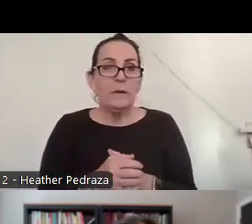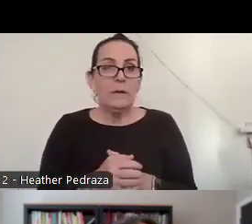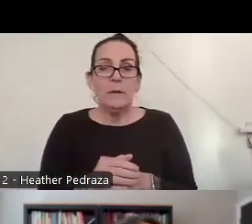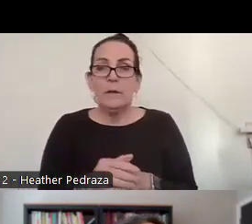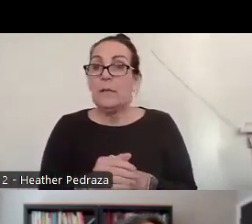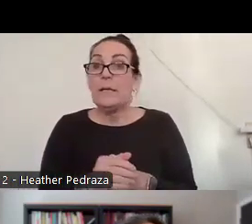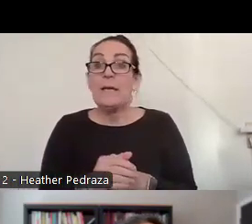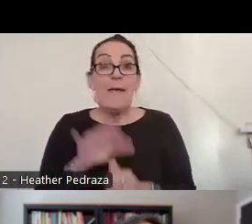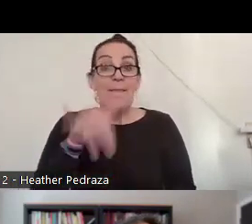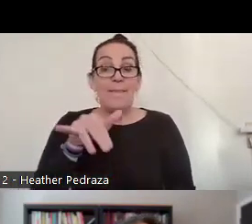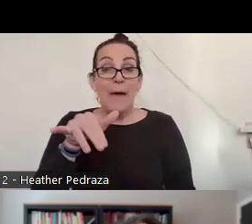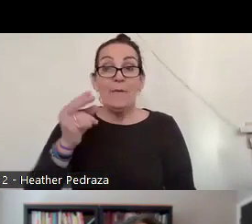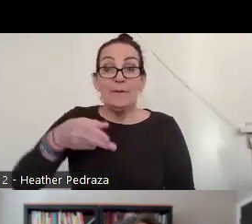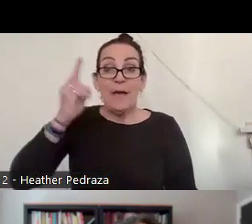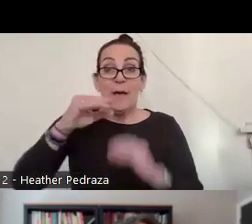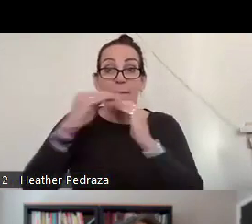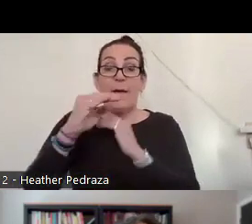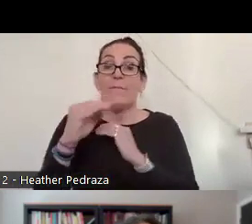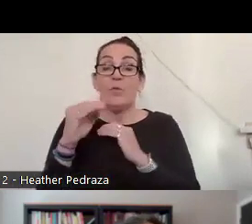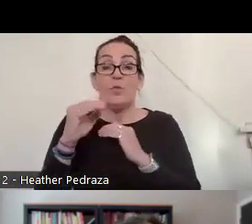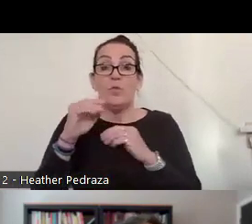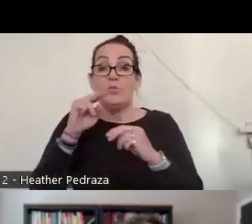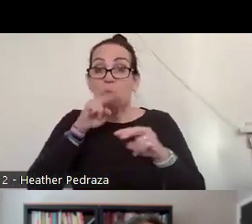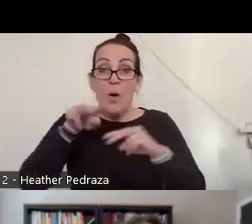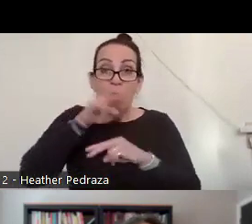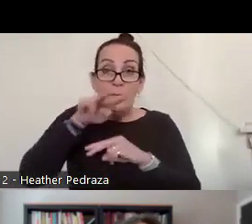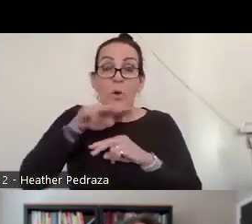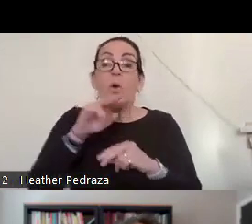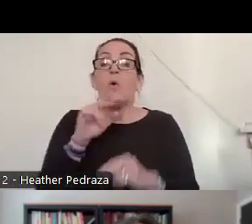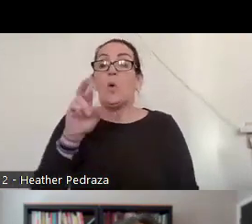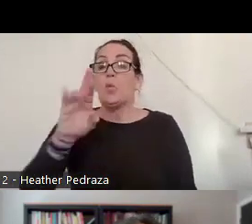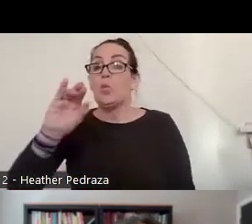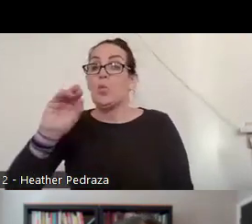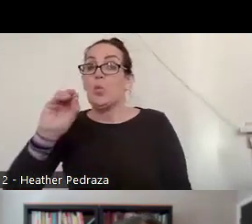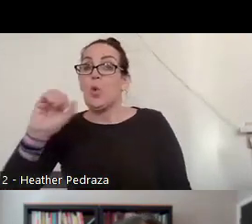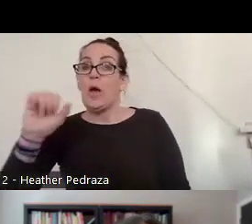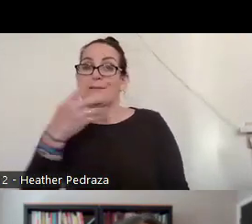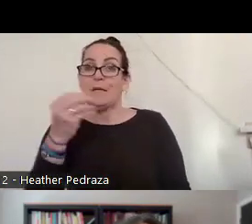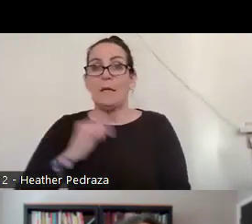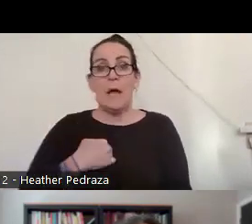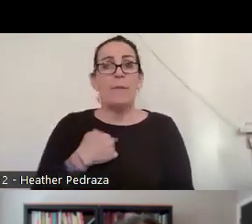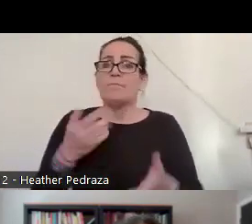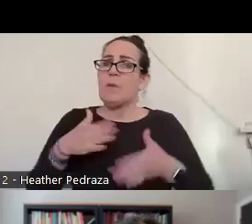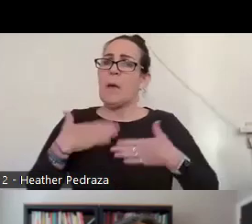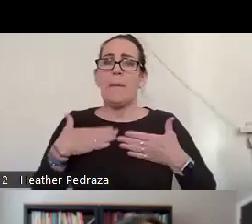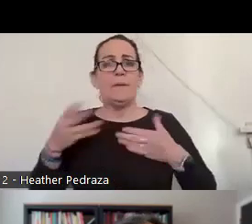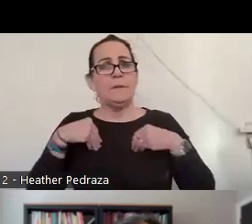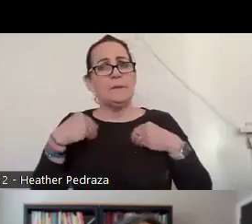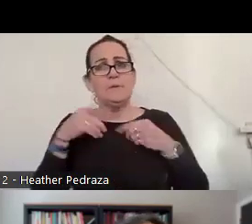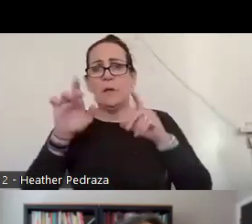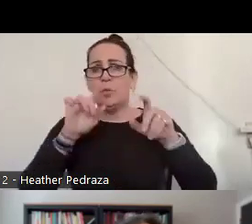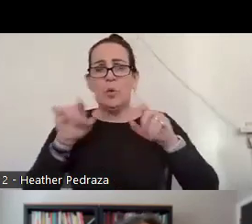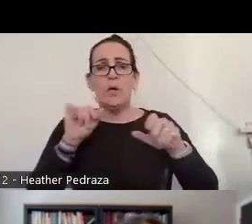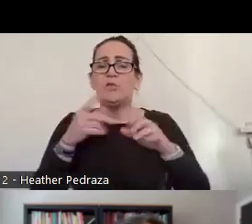So that was a very high-level overview, and Ross and I are happy to take some questions from the group, just